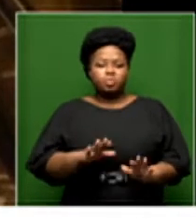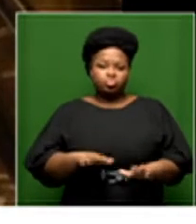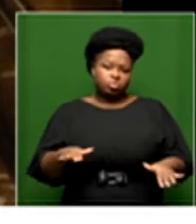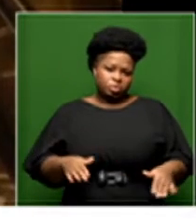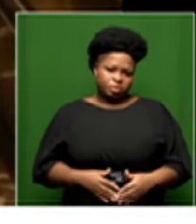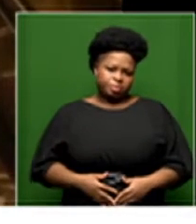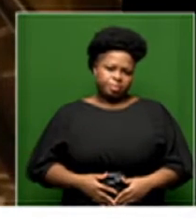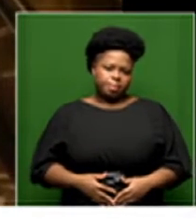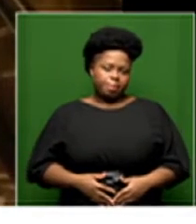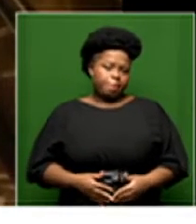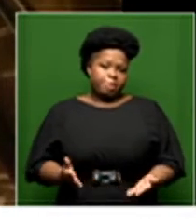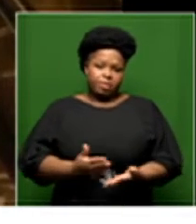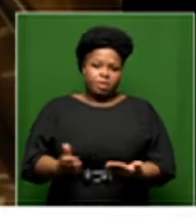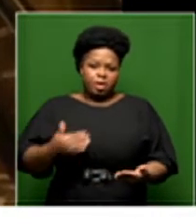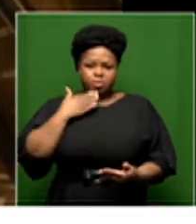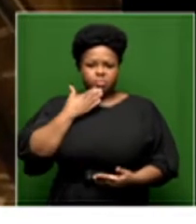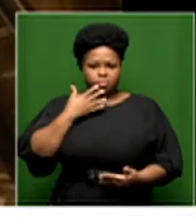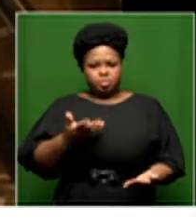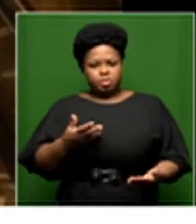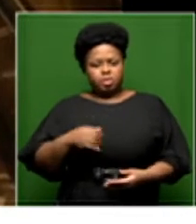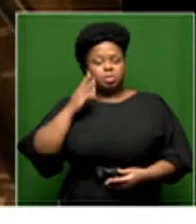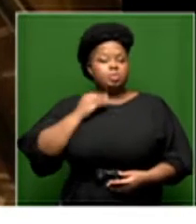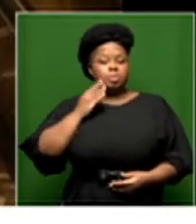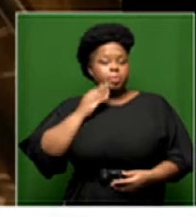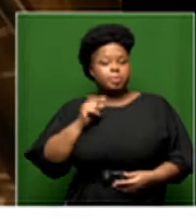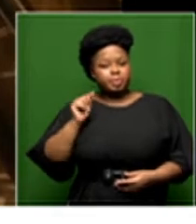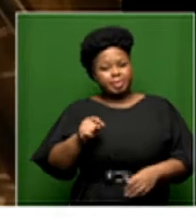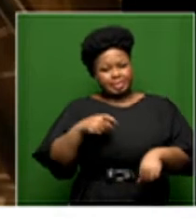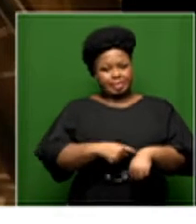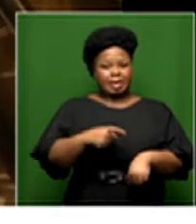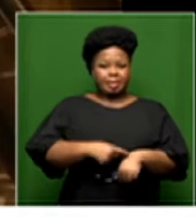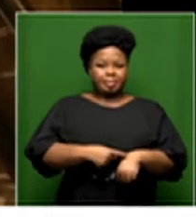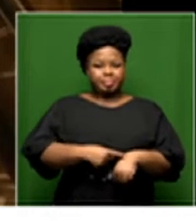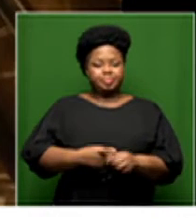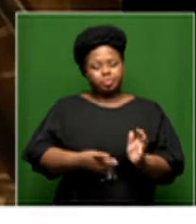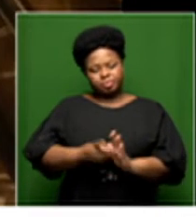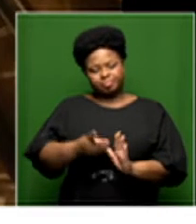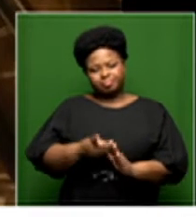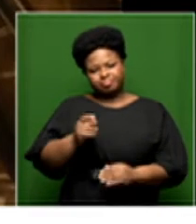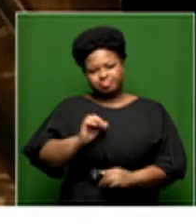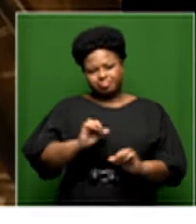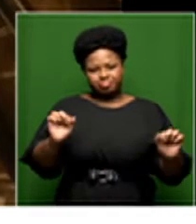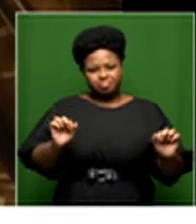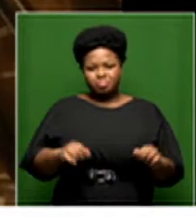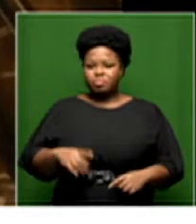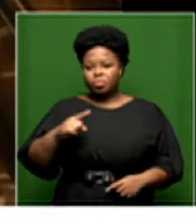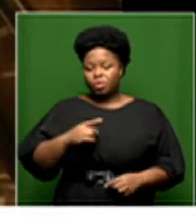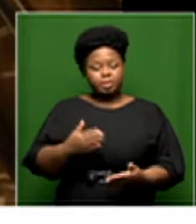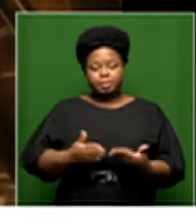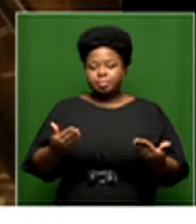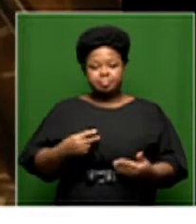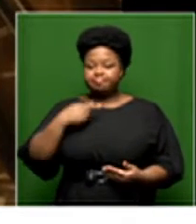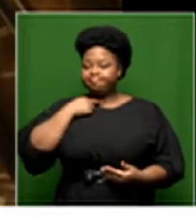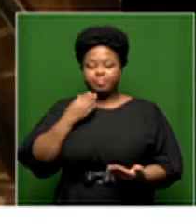kids who have gone through this fundamental time in their development without having been able to